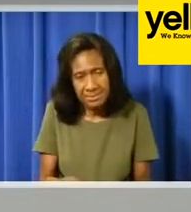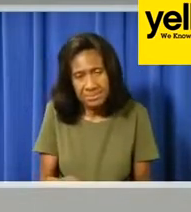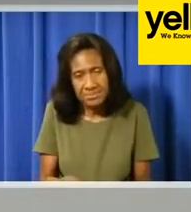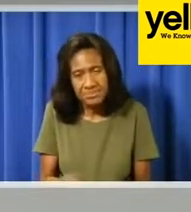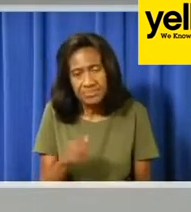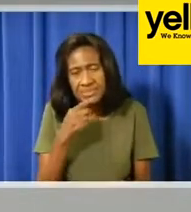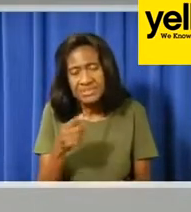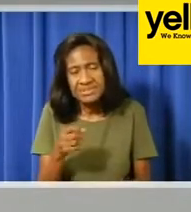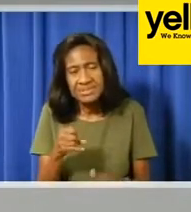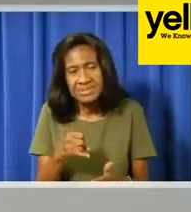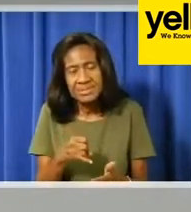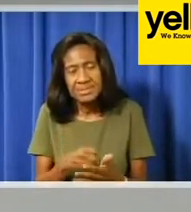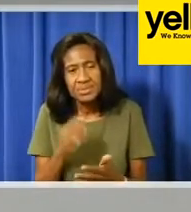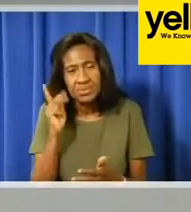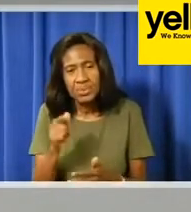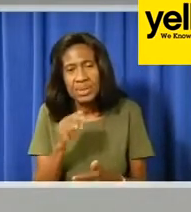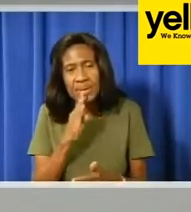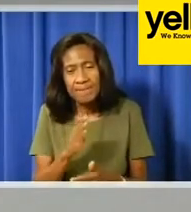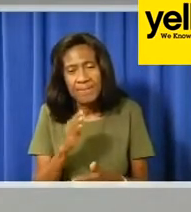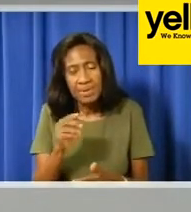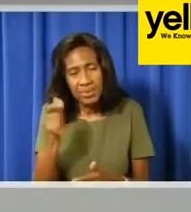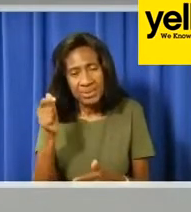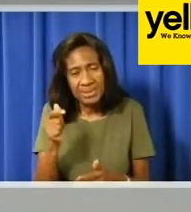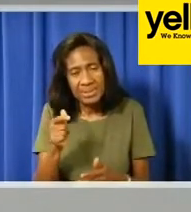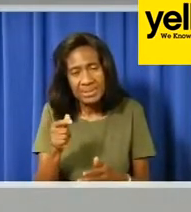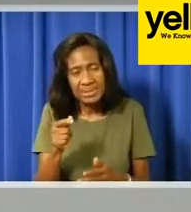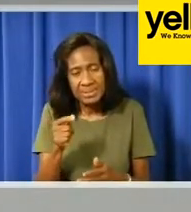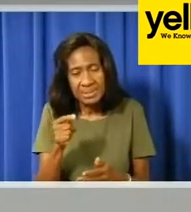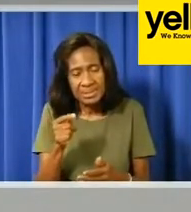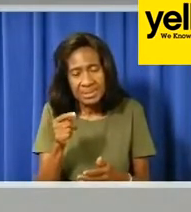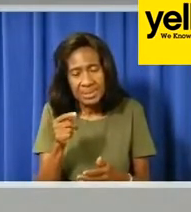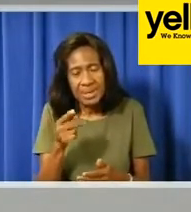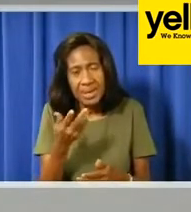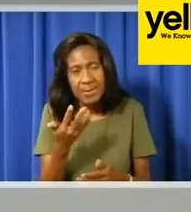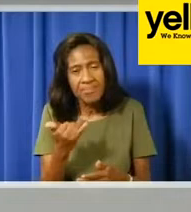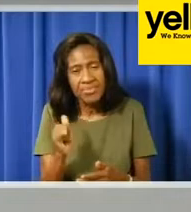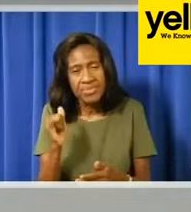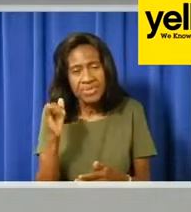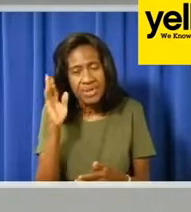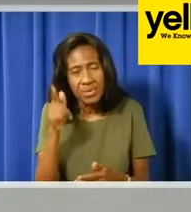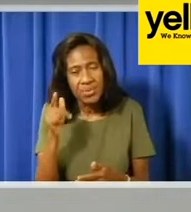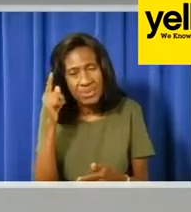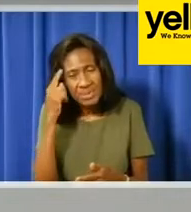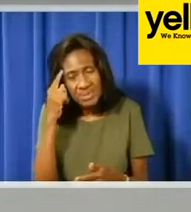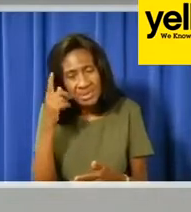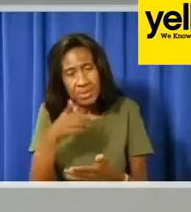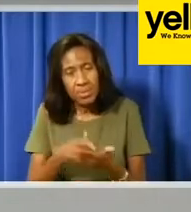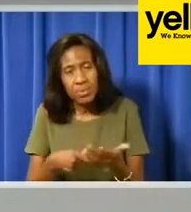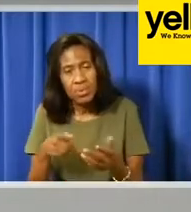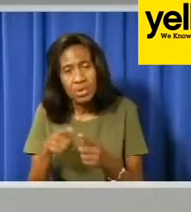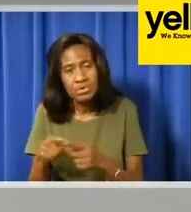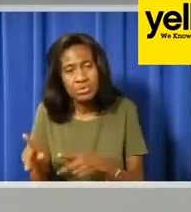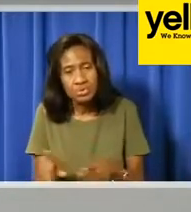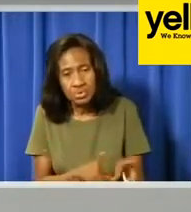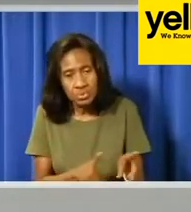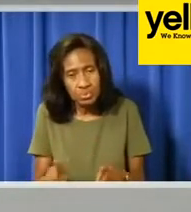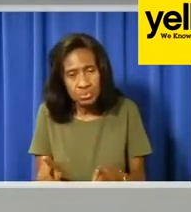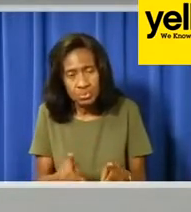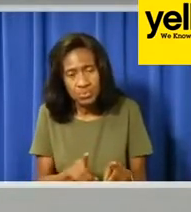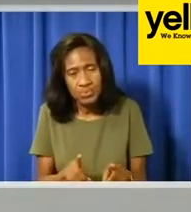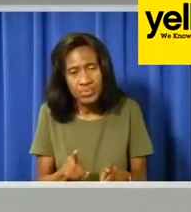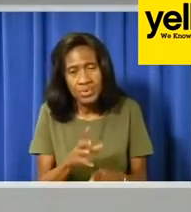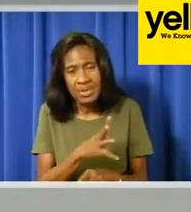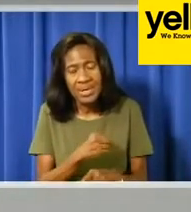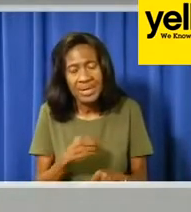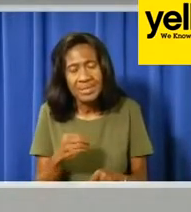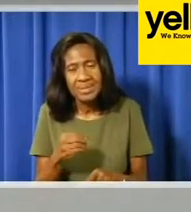and make an assessment of what the risks are. And I'm sure that Public Health and the program board will be involved in making